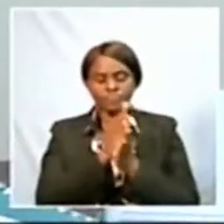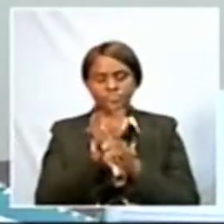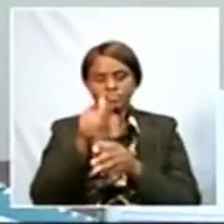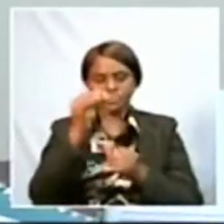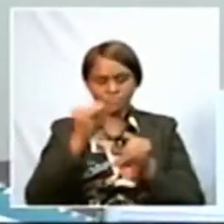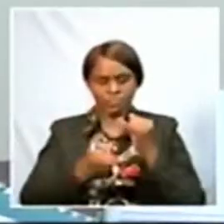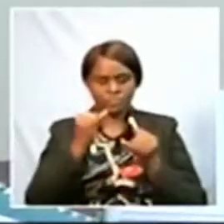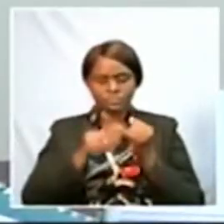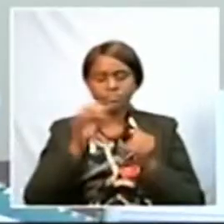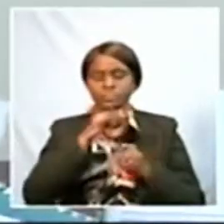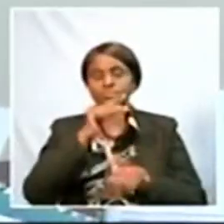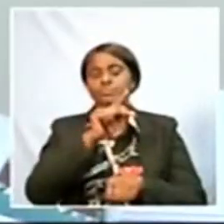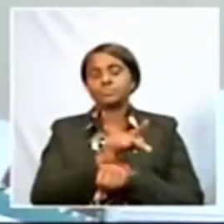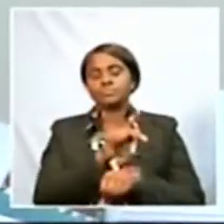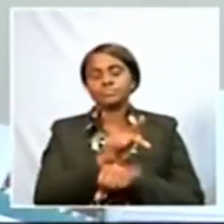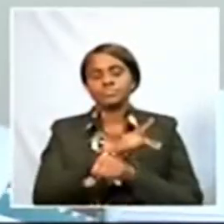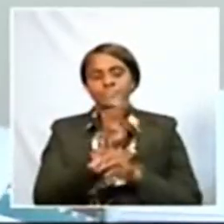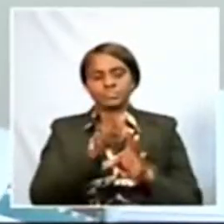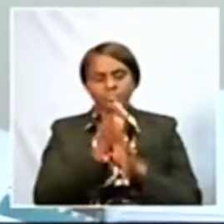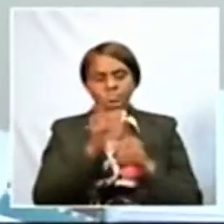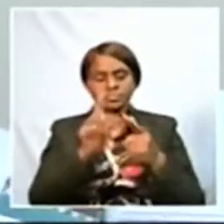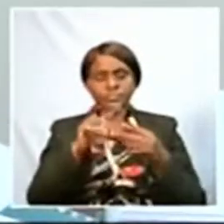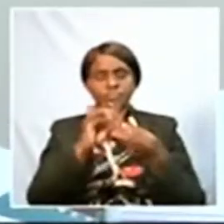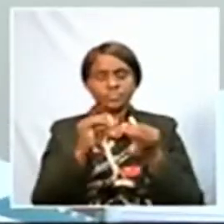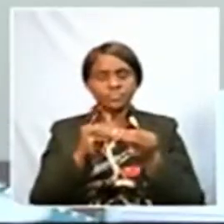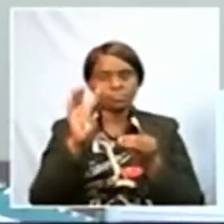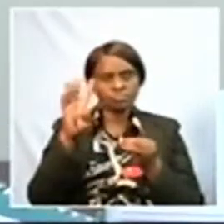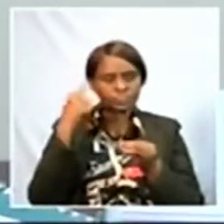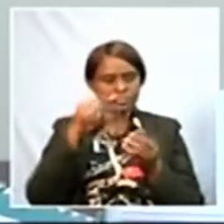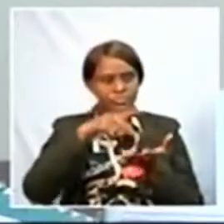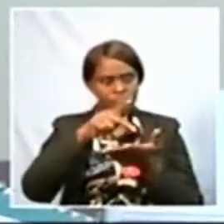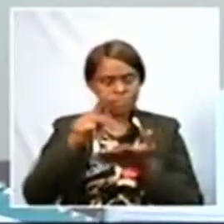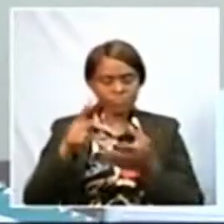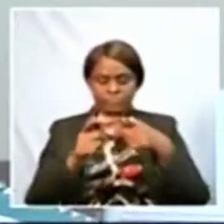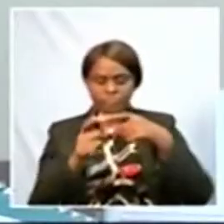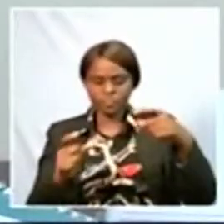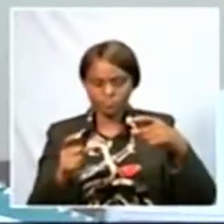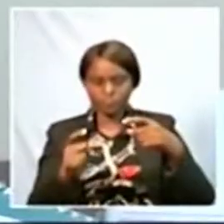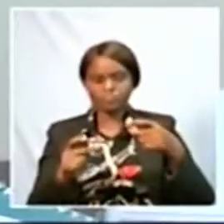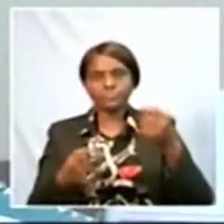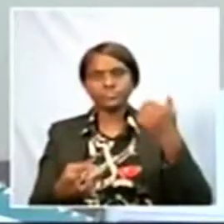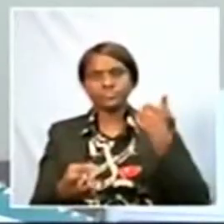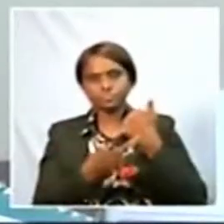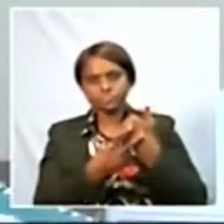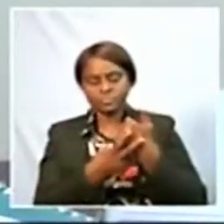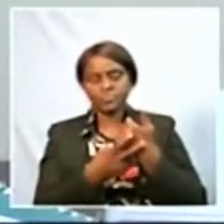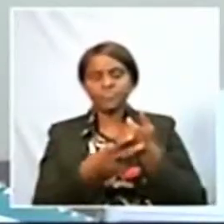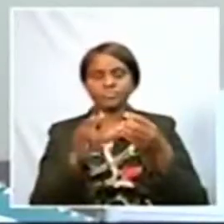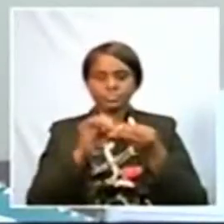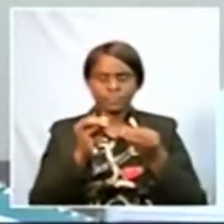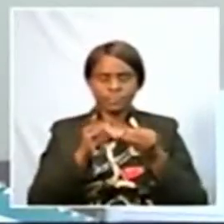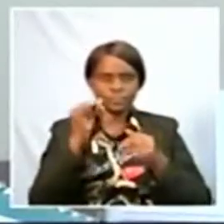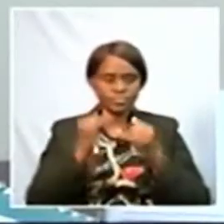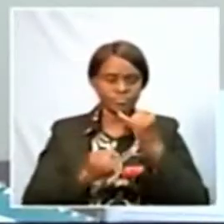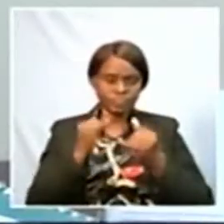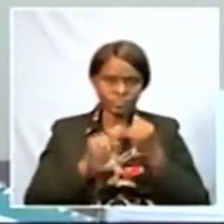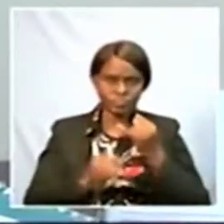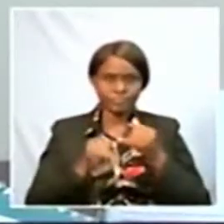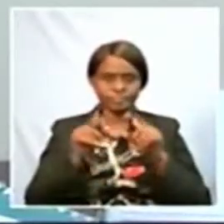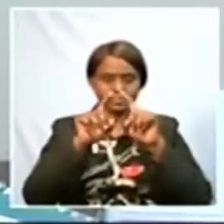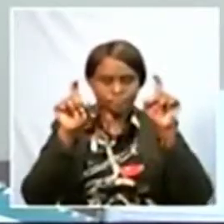the project. Refer to Appendix 4 for the payment voucher, the ledger, bank statement extract, completion